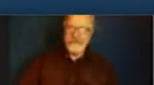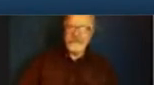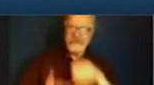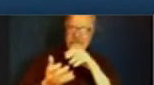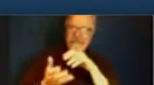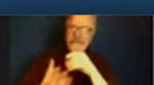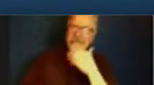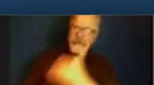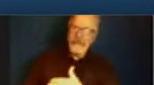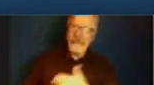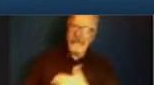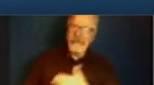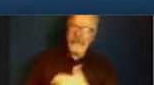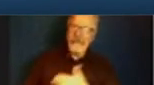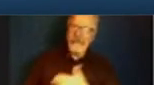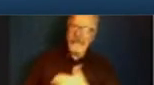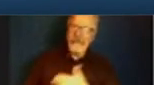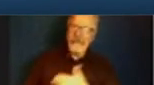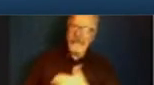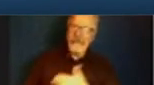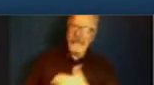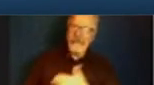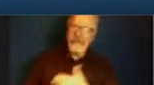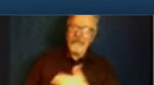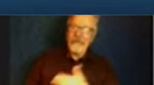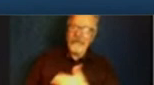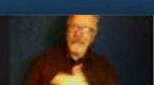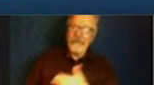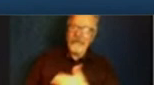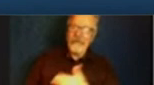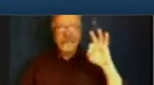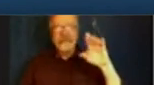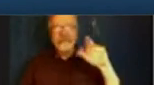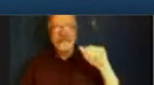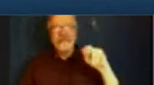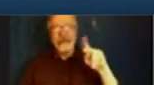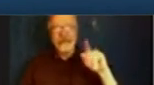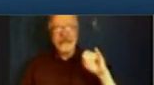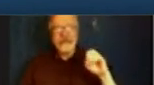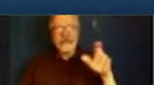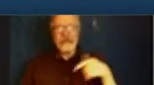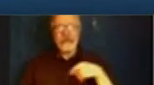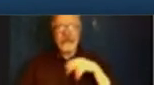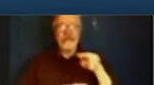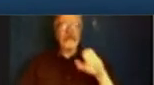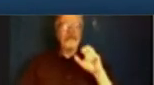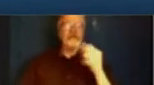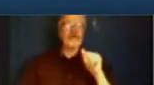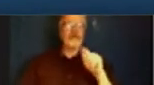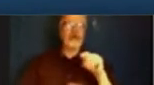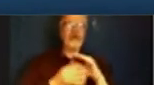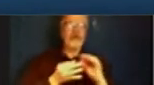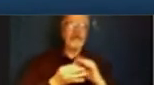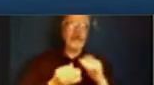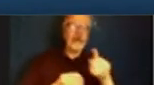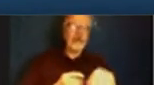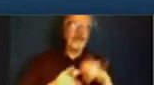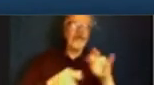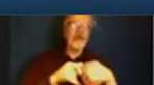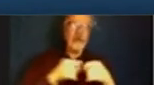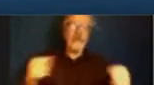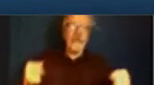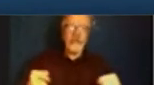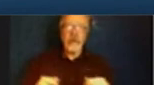Okay, I don't think Frankie is on, but there's a couple of questions in the chat and then we'll wrap up. First one is from Rachel. Will people be limited to how